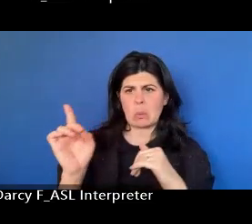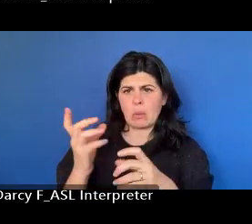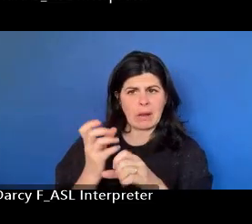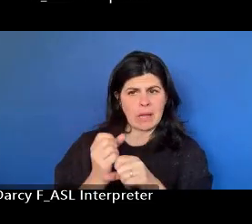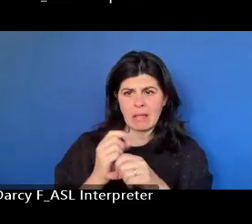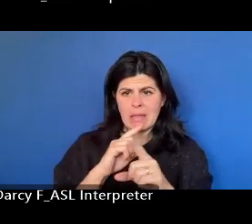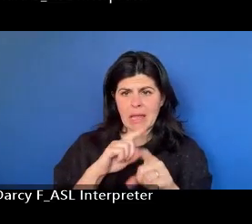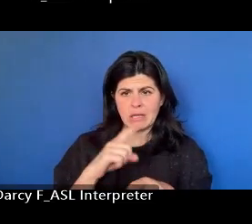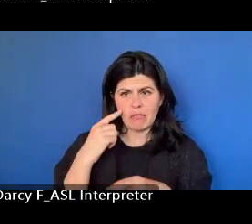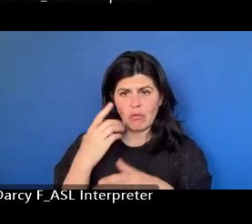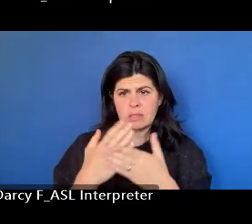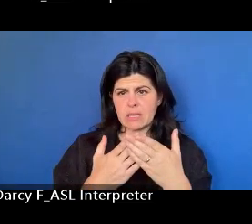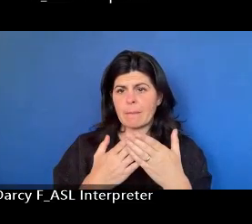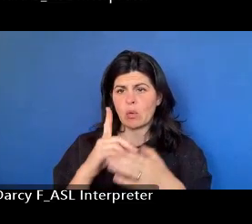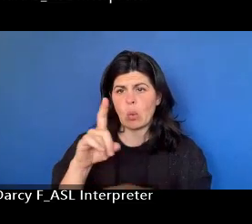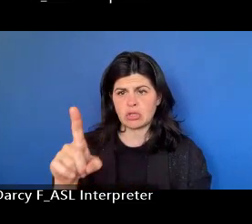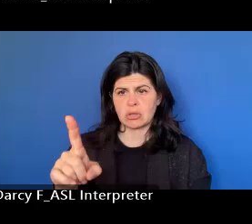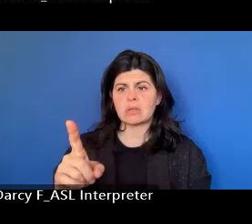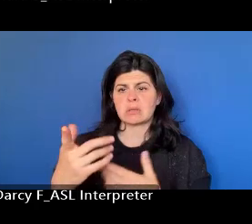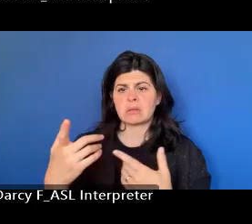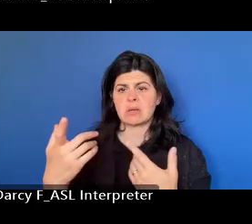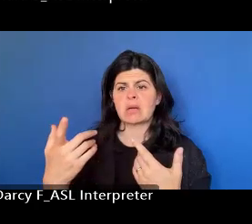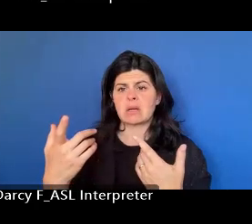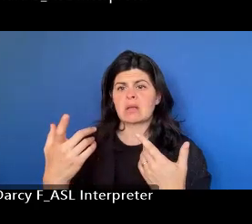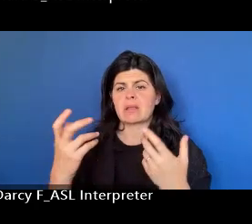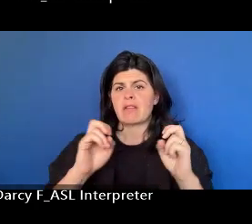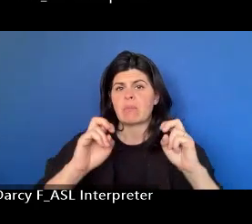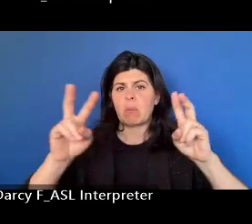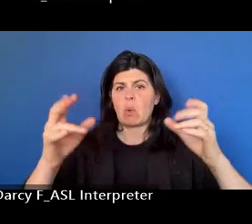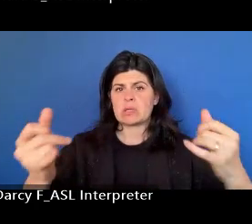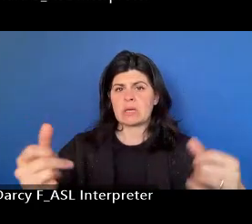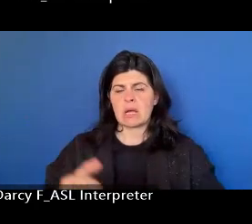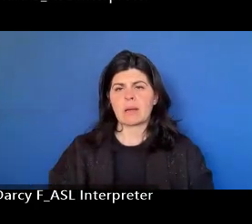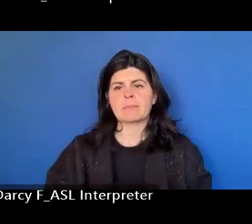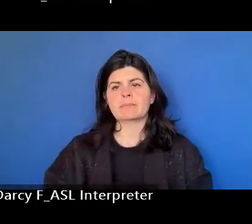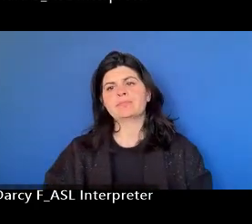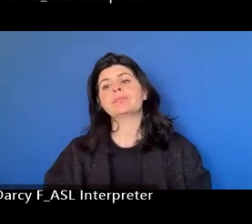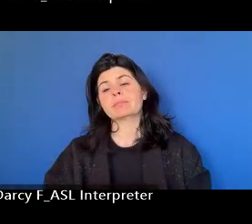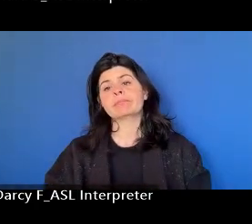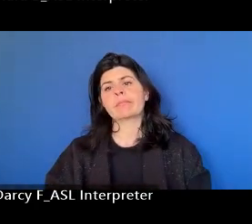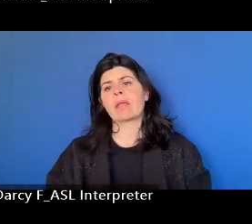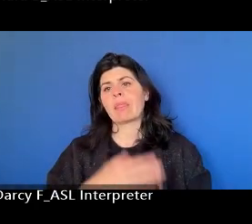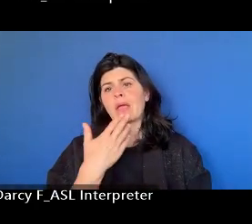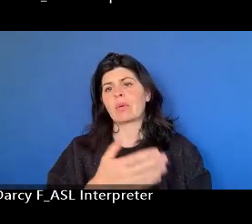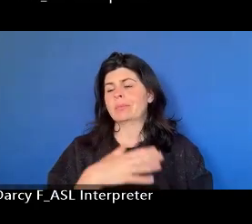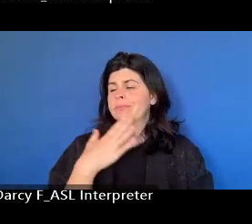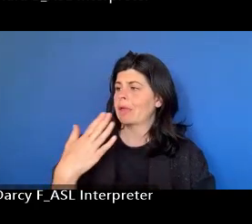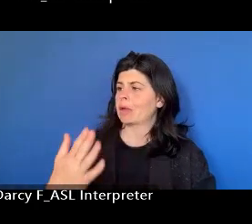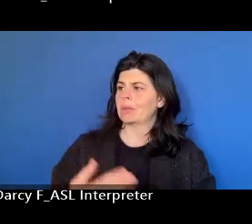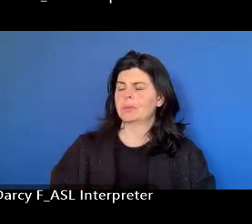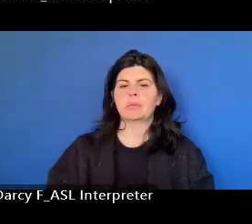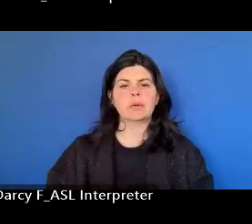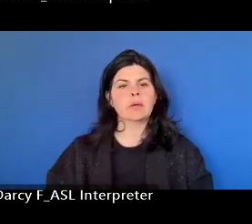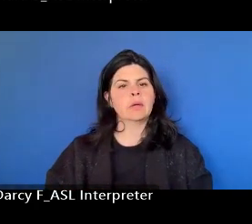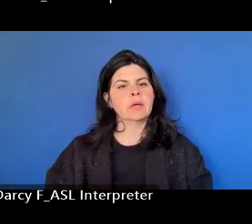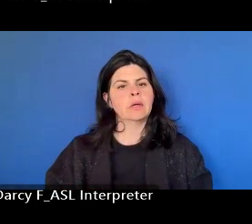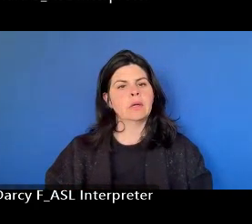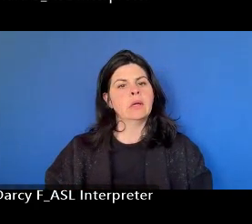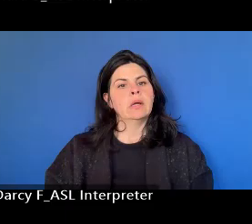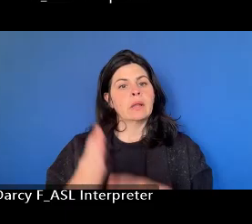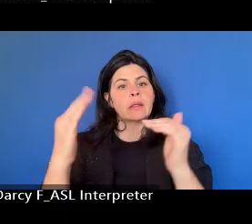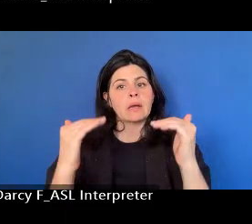these questions that have been posed today. Thank you. Thank you. All right, our next speaker is